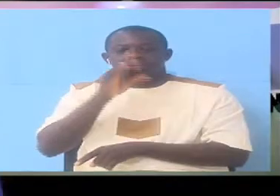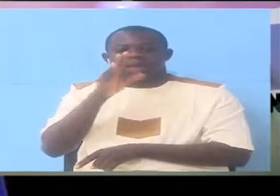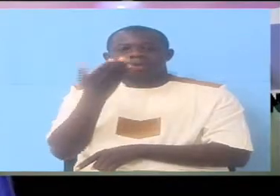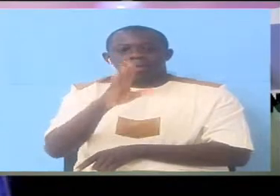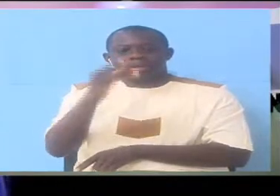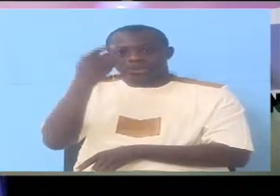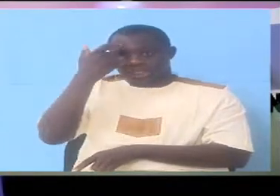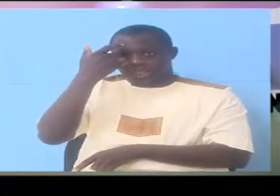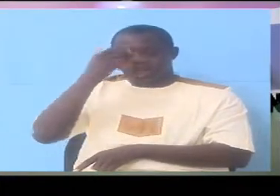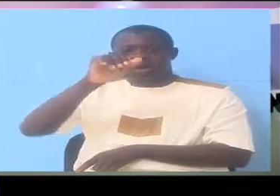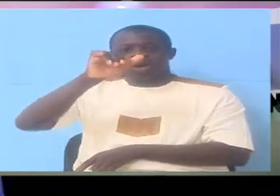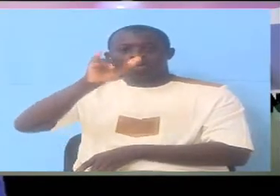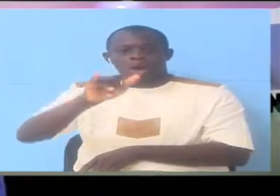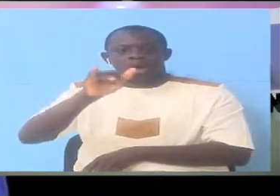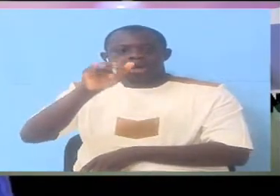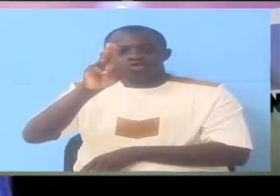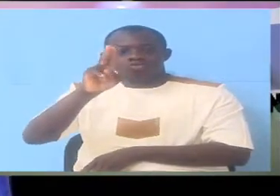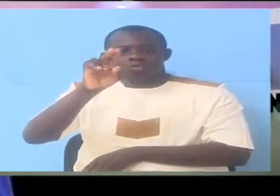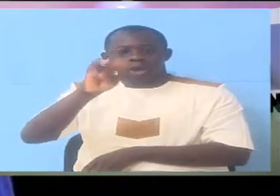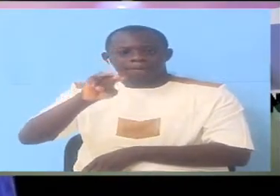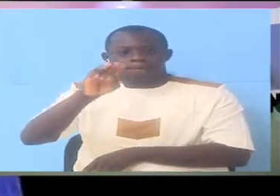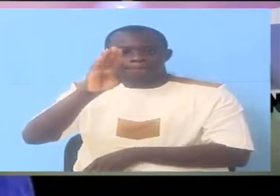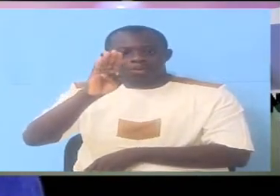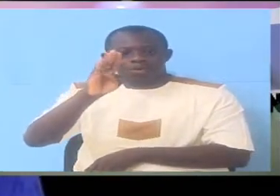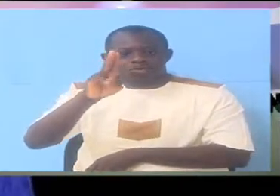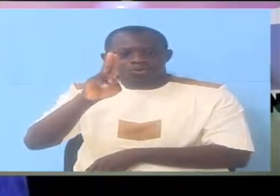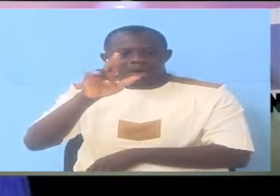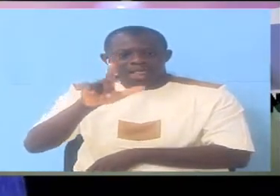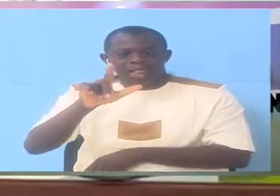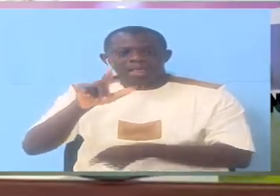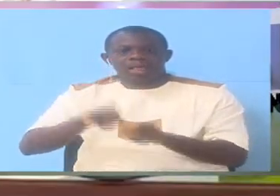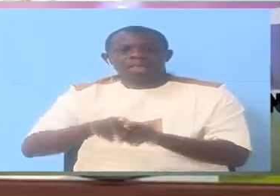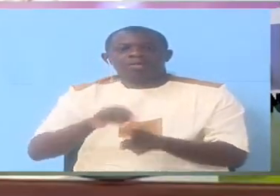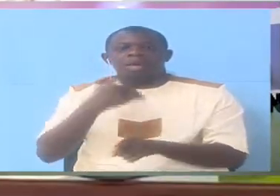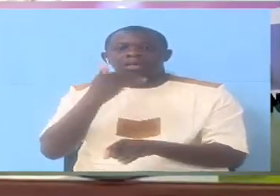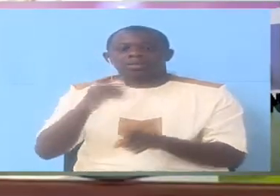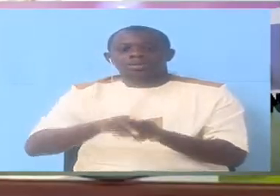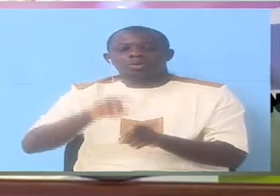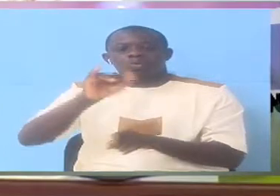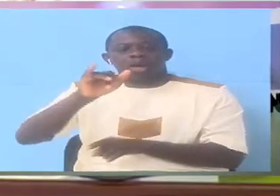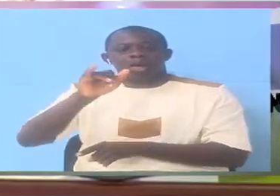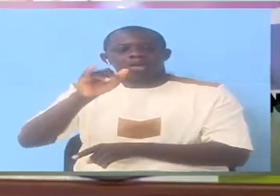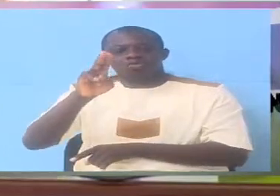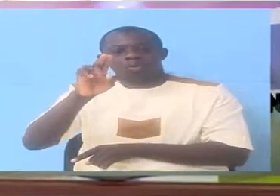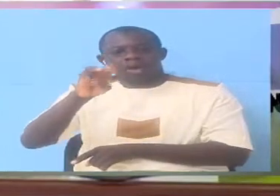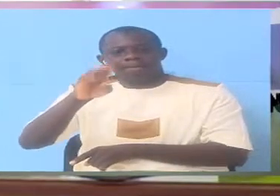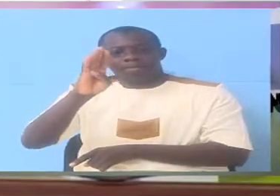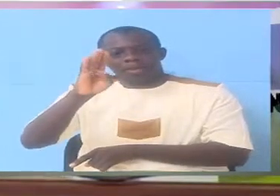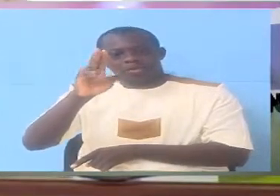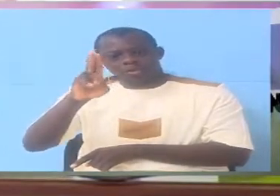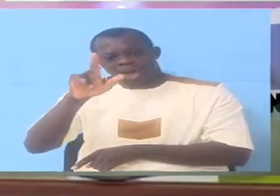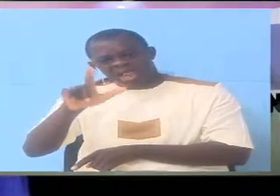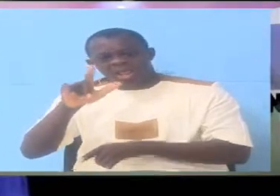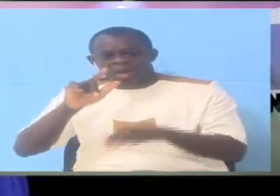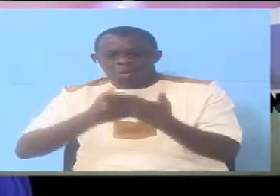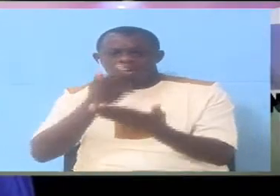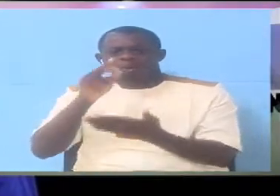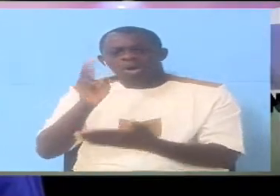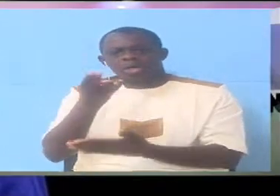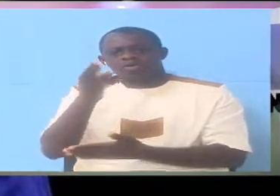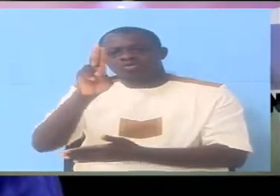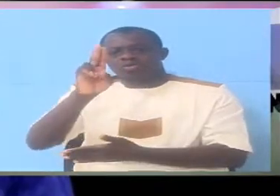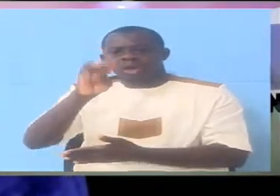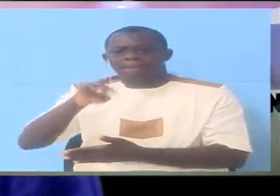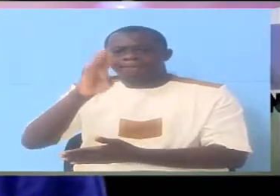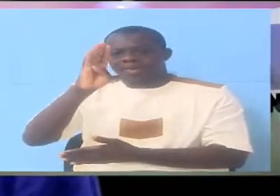think it's Yombal. I know but I cannot remember. Yombal or Humble? That's something like that. Yes. All right. That's